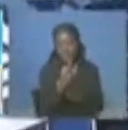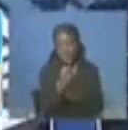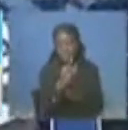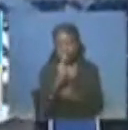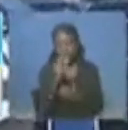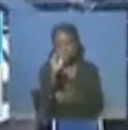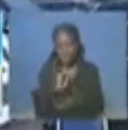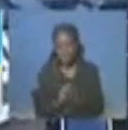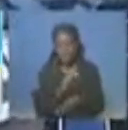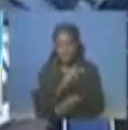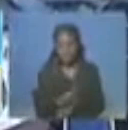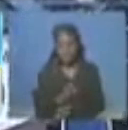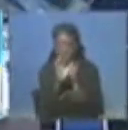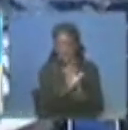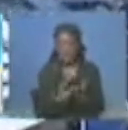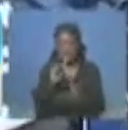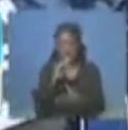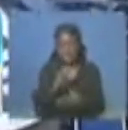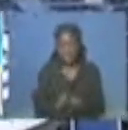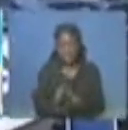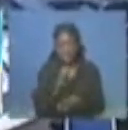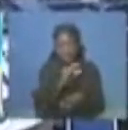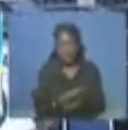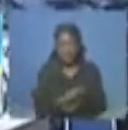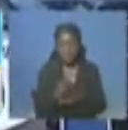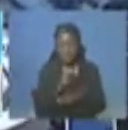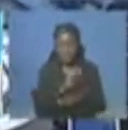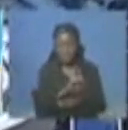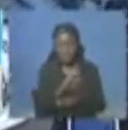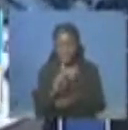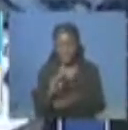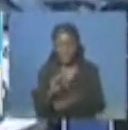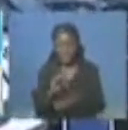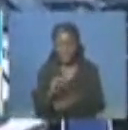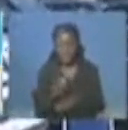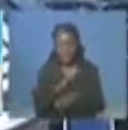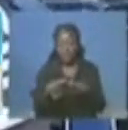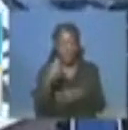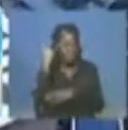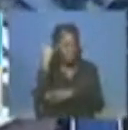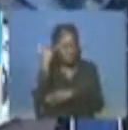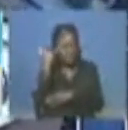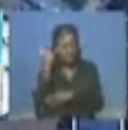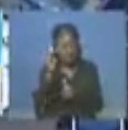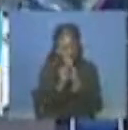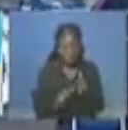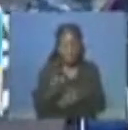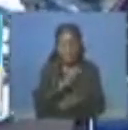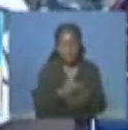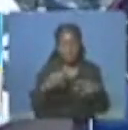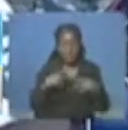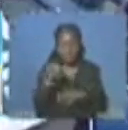Andres, one in Elutra, one in Auckland, and the other Family Islands will be coming. The whole idea is to have each island host their own Junior